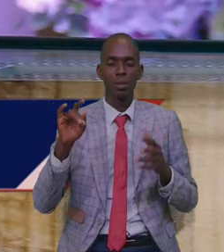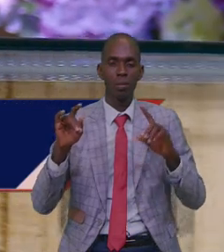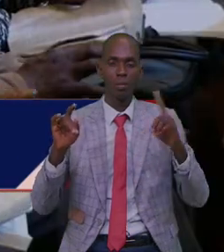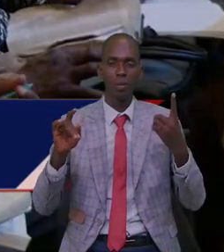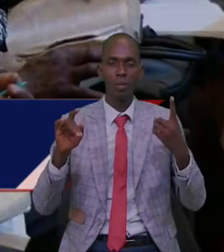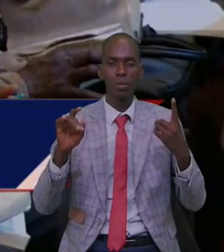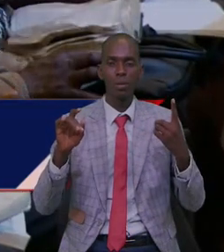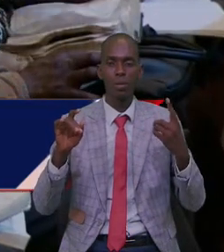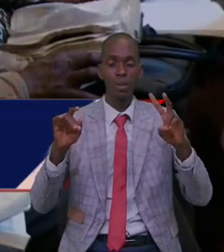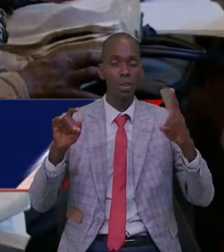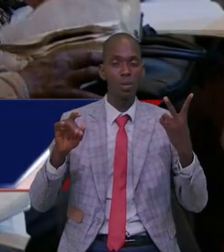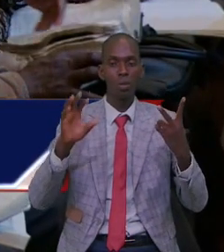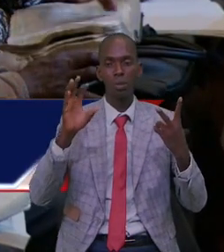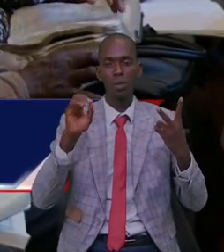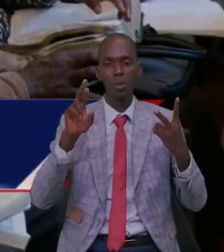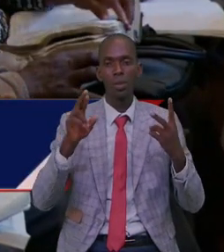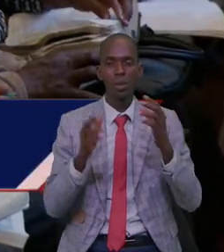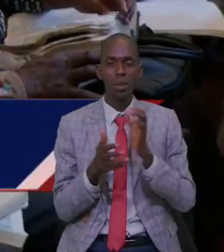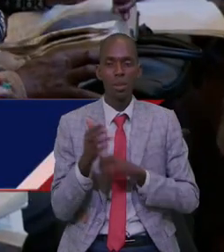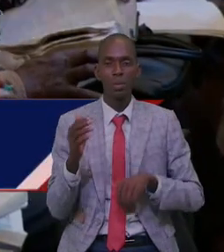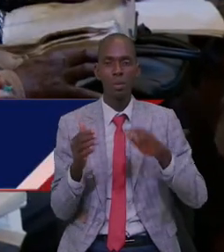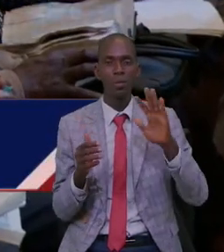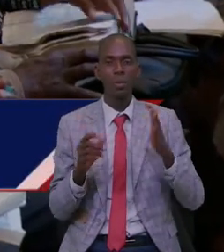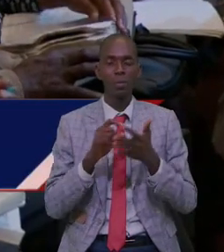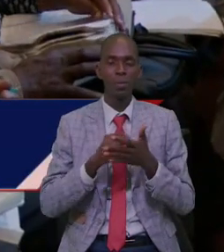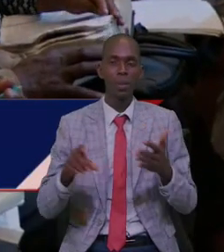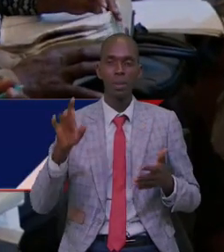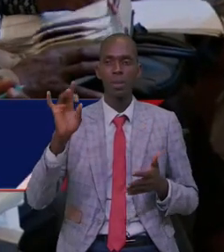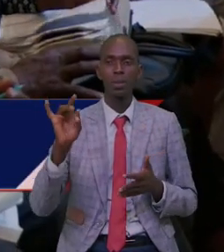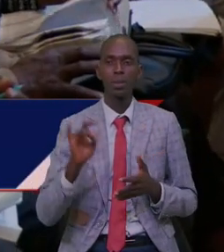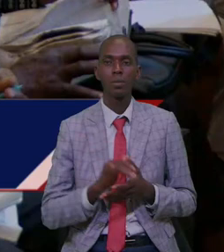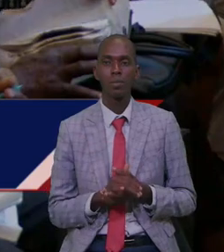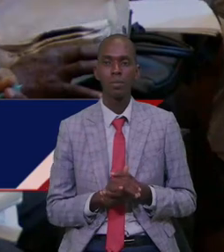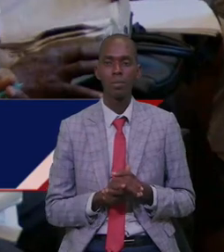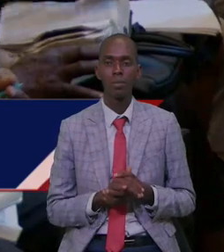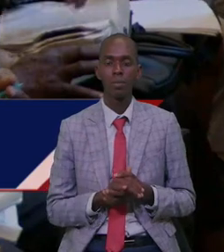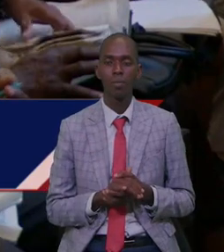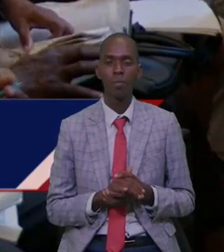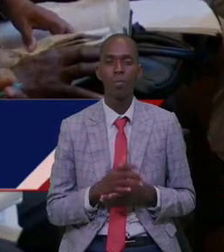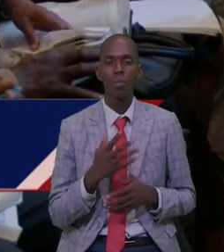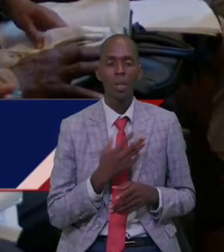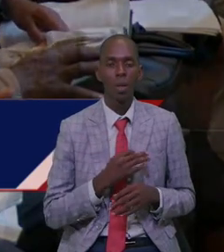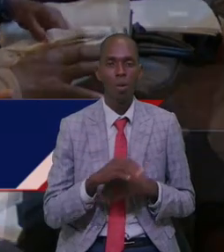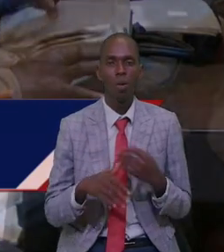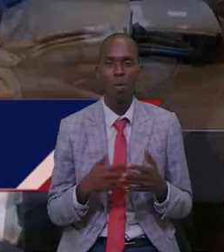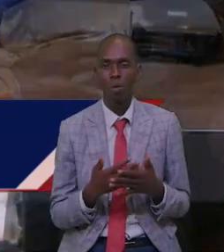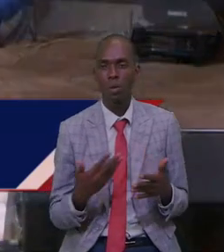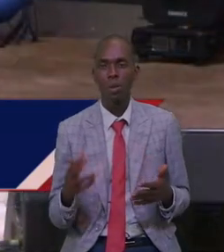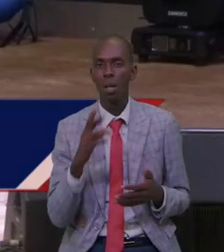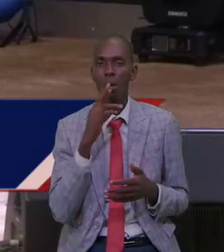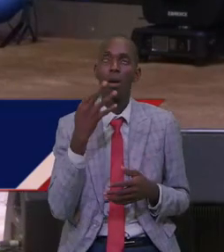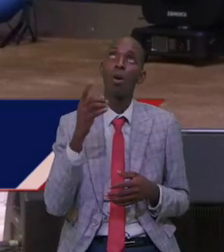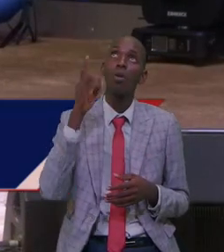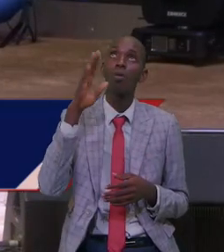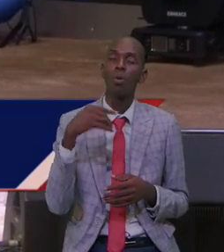We're reading from 2 Corinthians chapter 5, verse 18. And all things of God, who